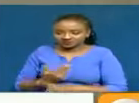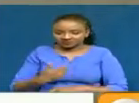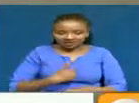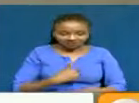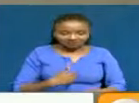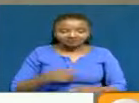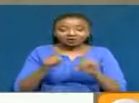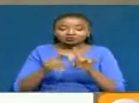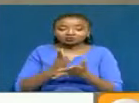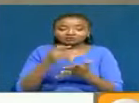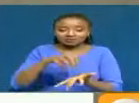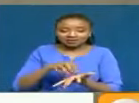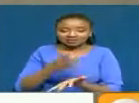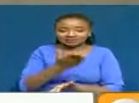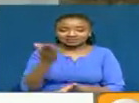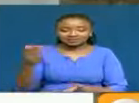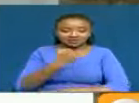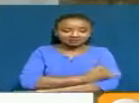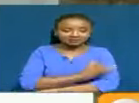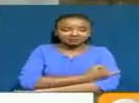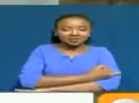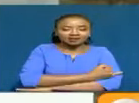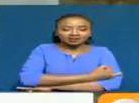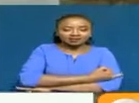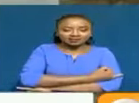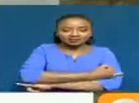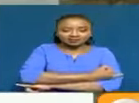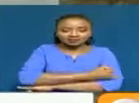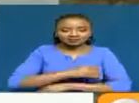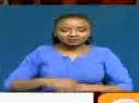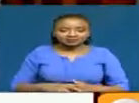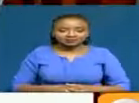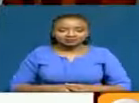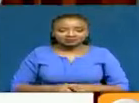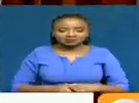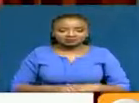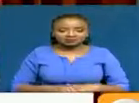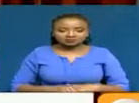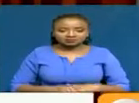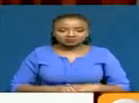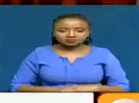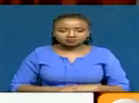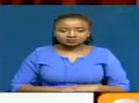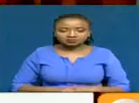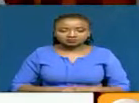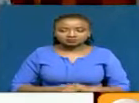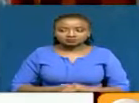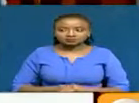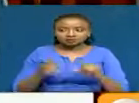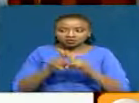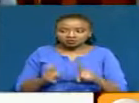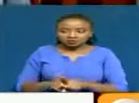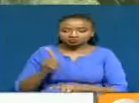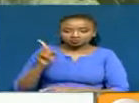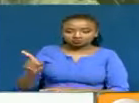to deregistration of the institutions, thereby affecting hundreds of learners. But now the Ministry of Education,